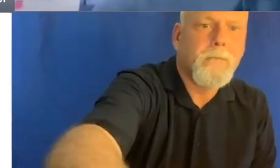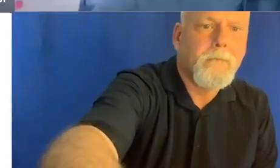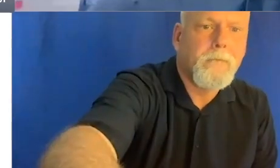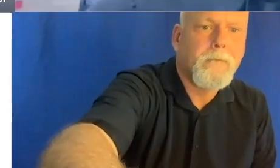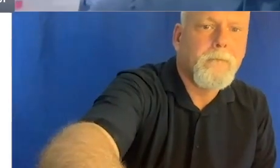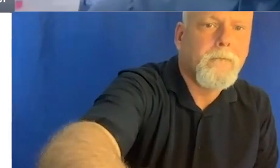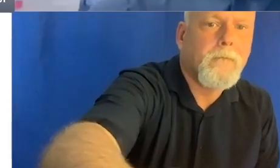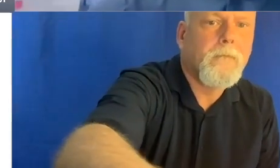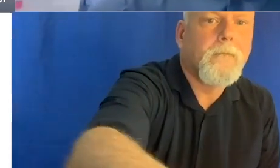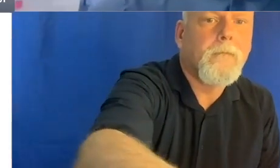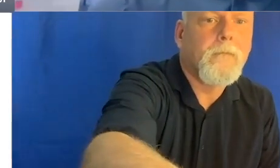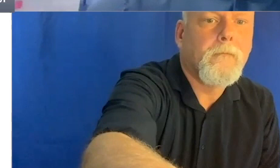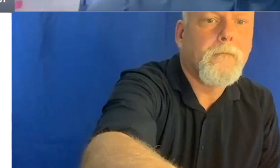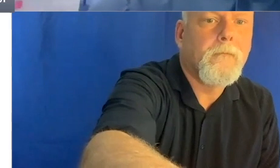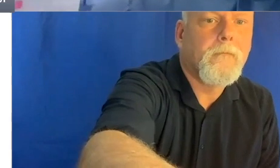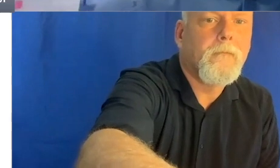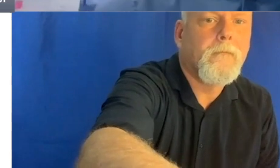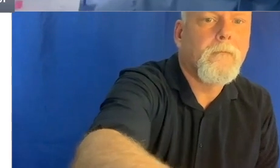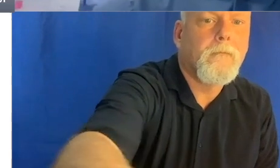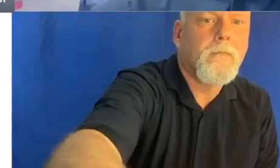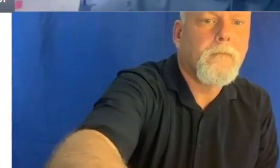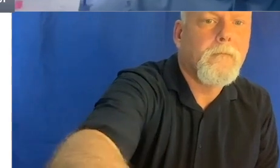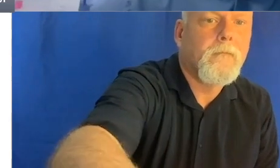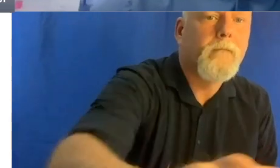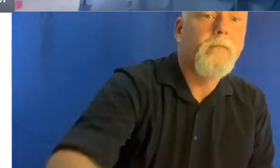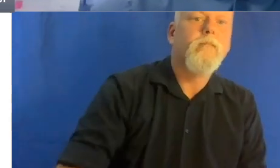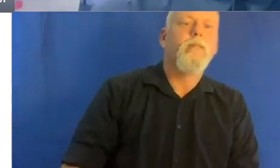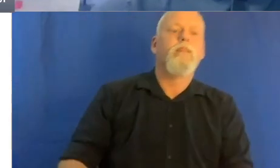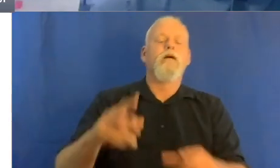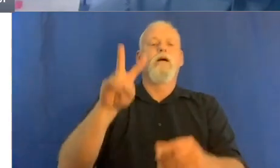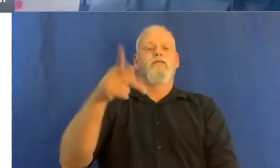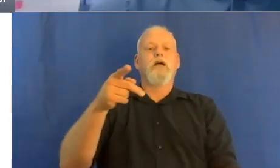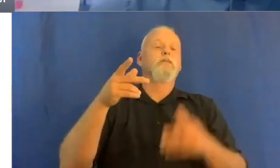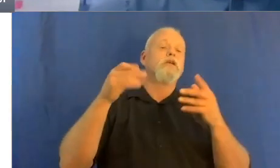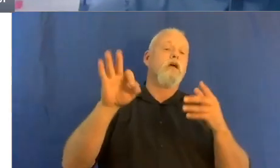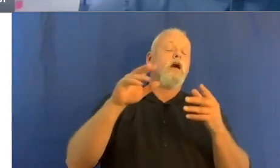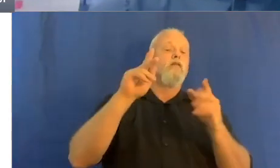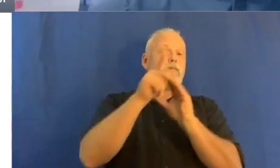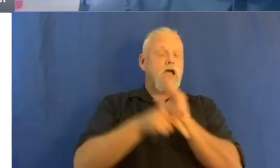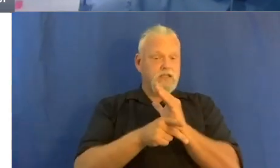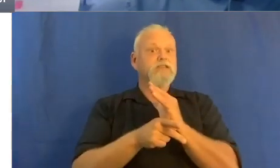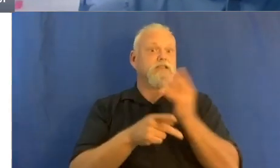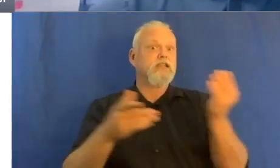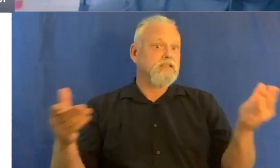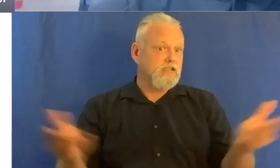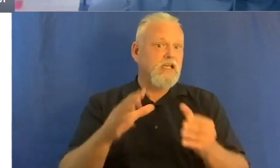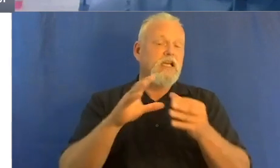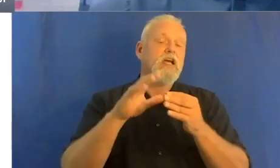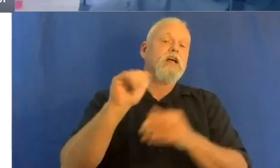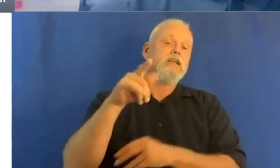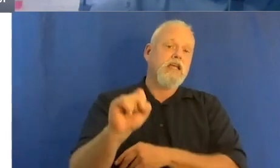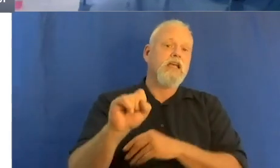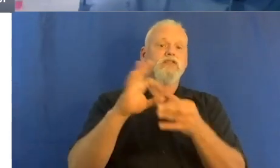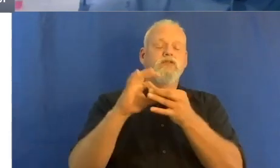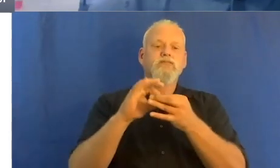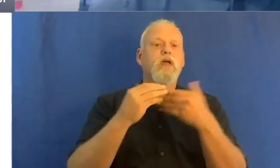Good afternoon. I'm Carl Baloney Jr., Vice President for Policy and Advocacy at AIDS United, and I'm so thrilled to be joining our beautiful community of advocates